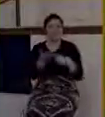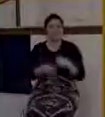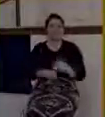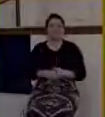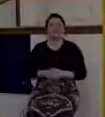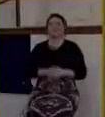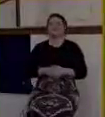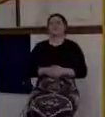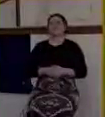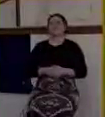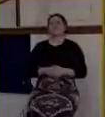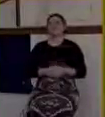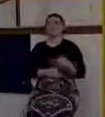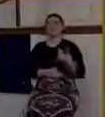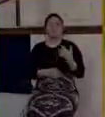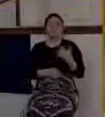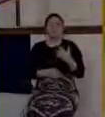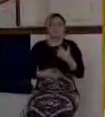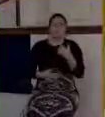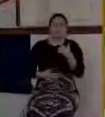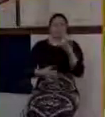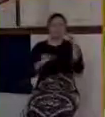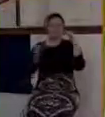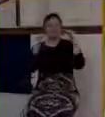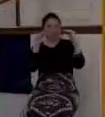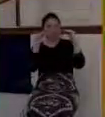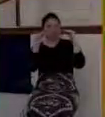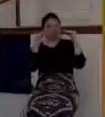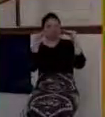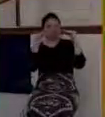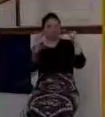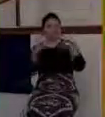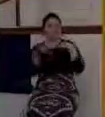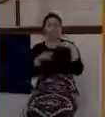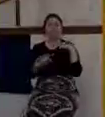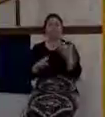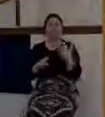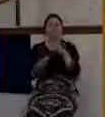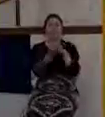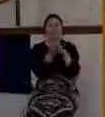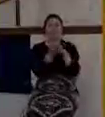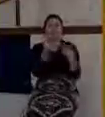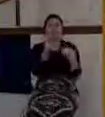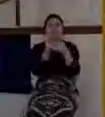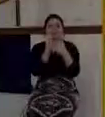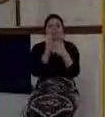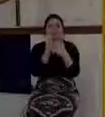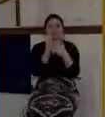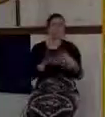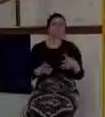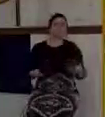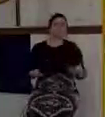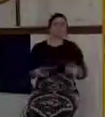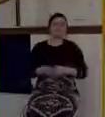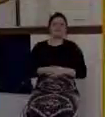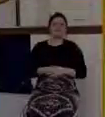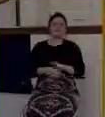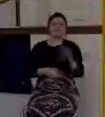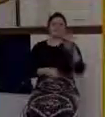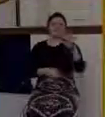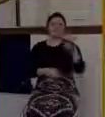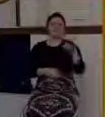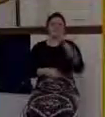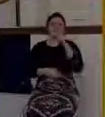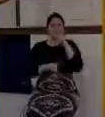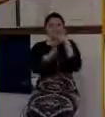you know, go through a whole litany of things and a systematic theology book and probably not pertinent to me. But that's